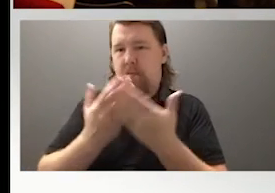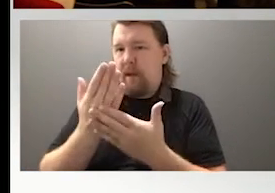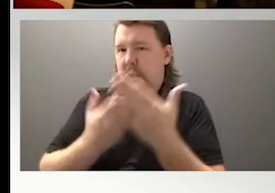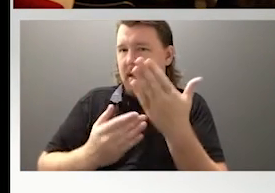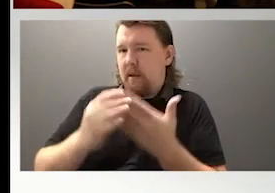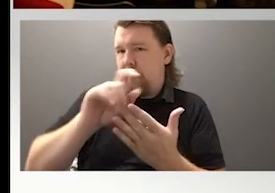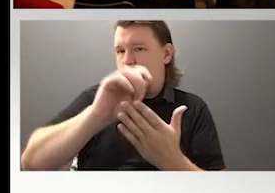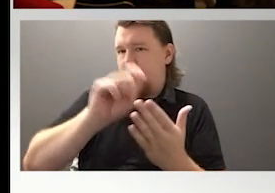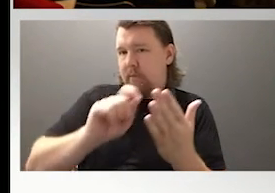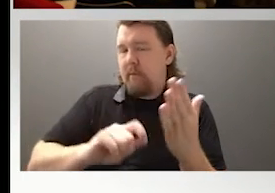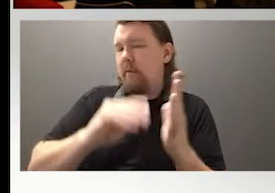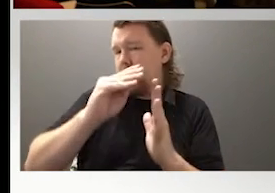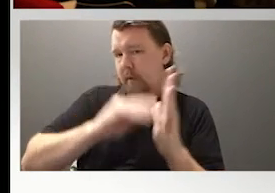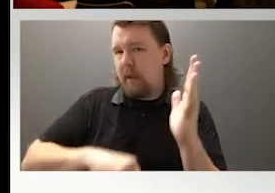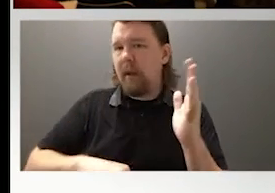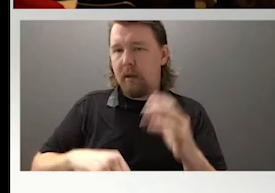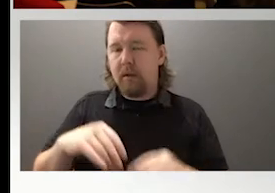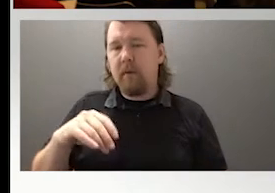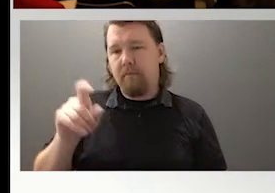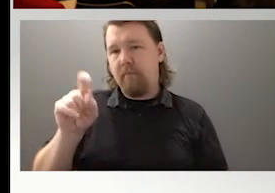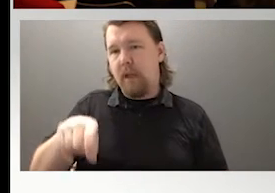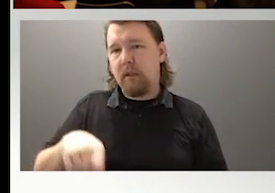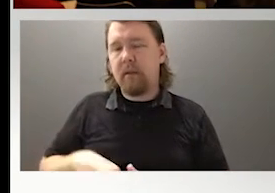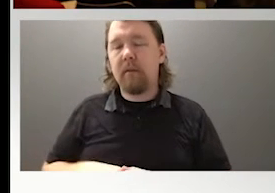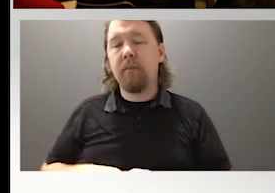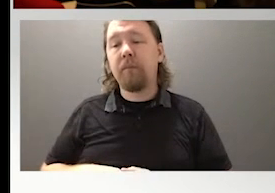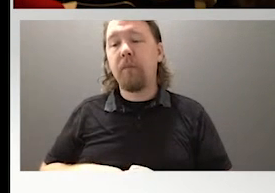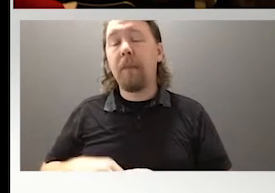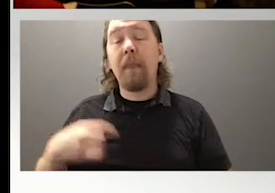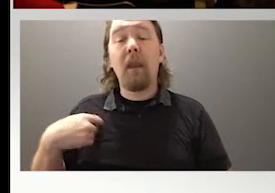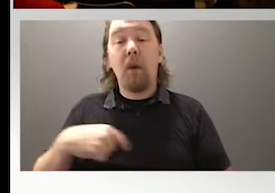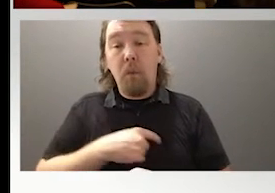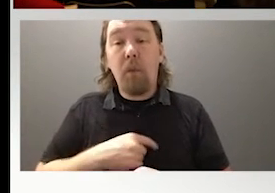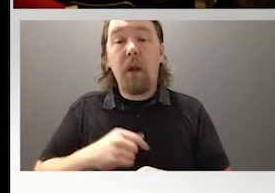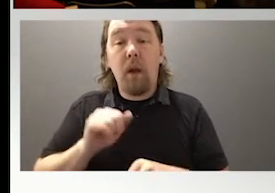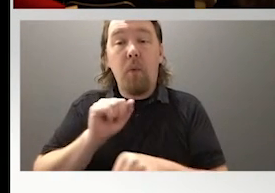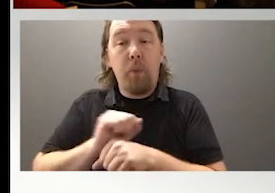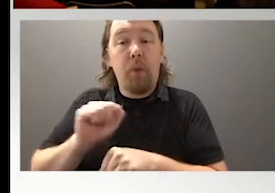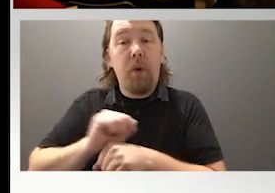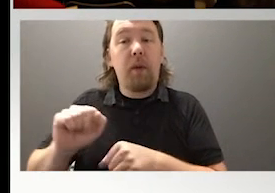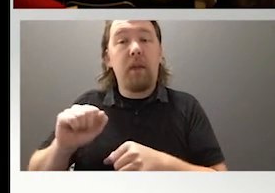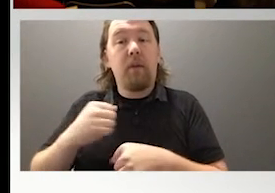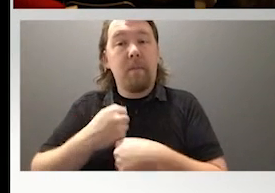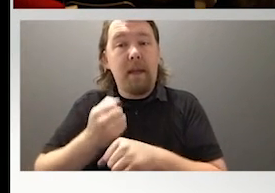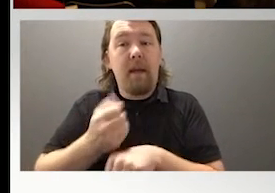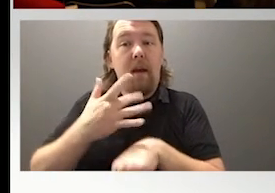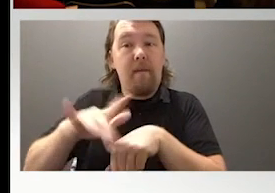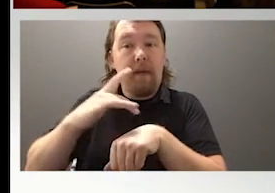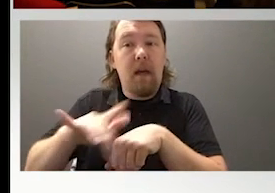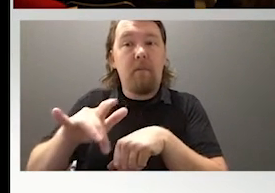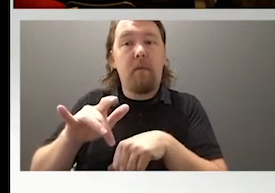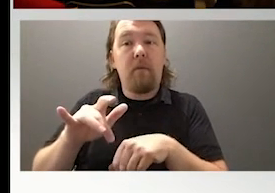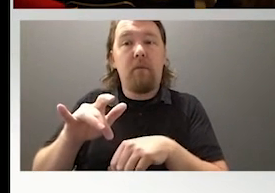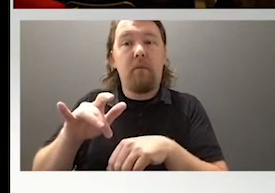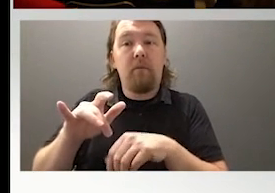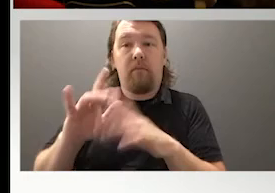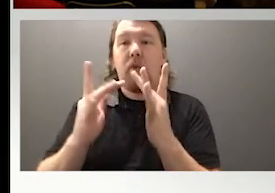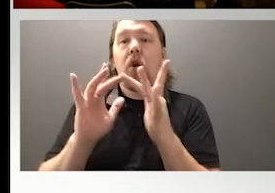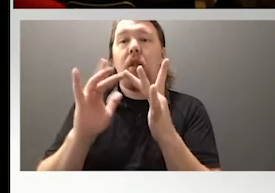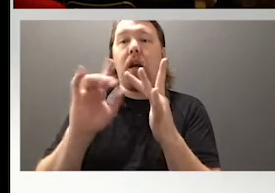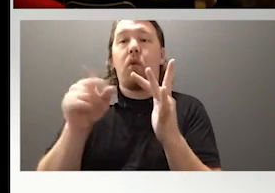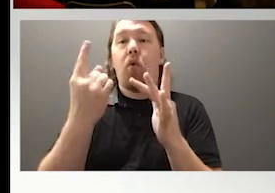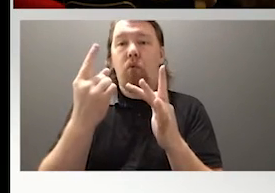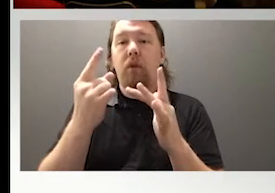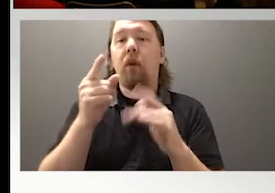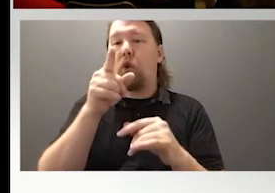out by hand. We are working on making it available online, so to where you'll be